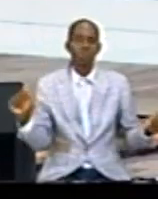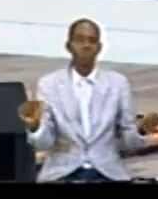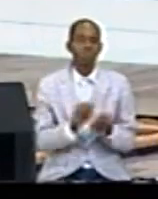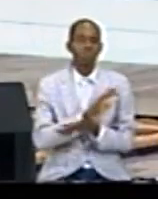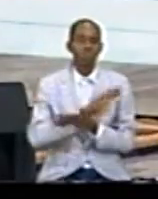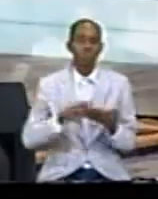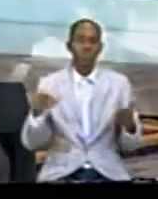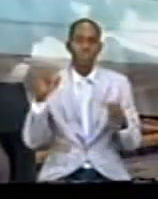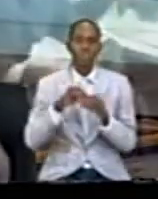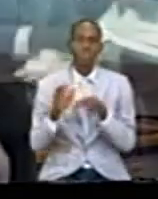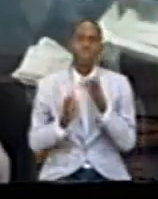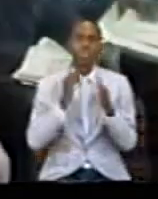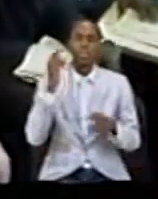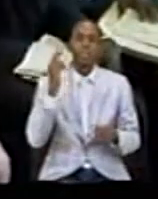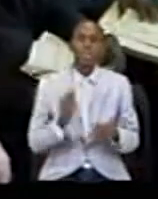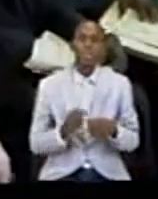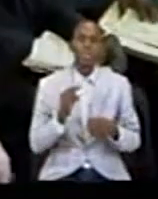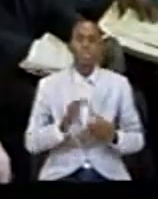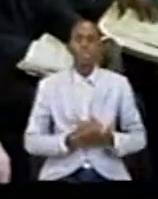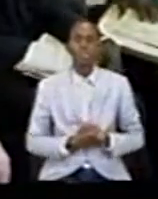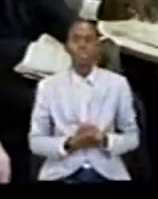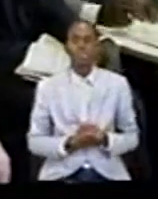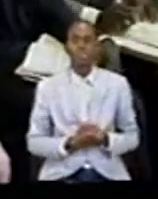in Jesus' name.